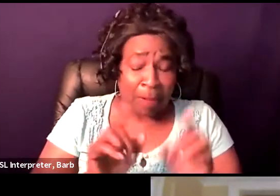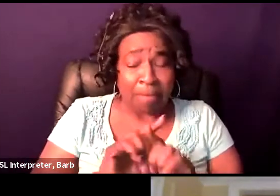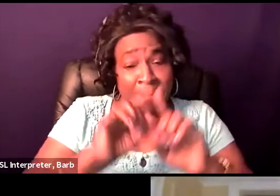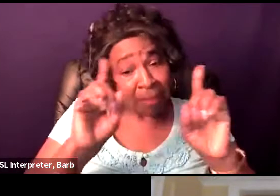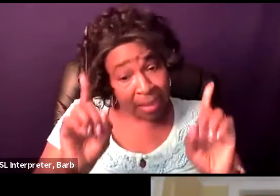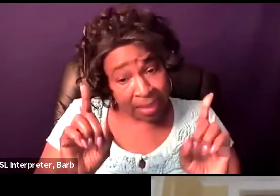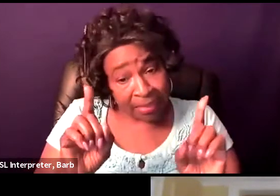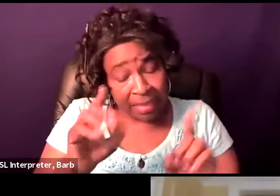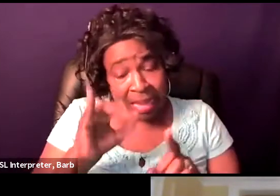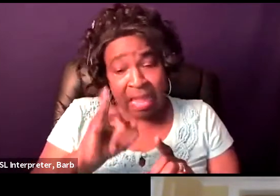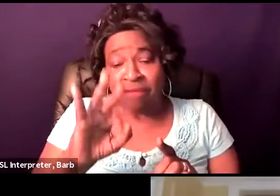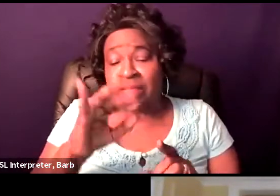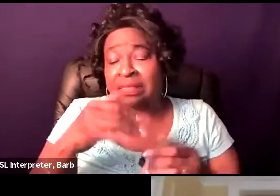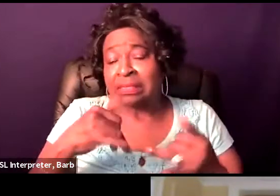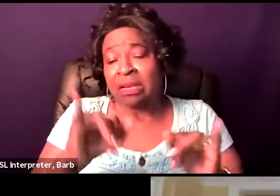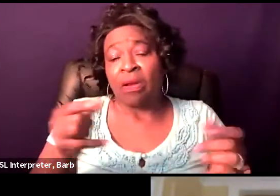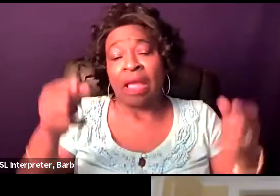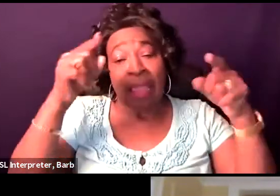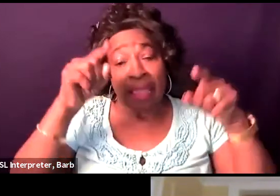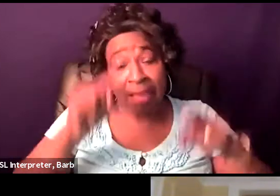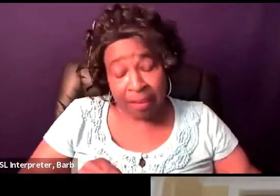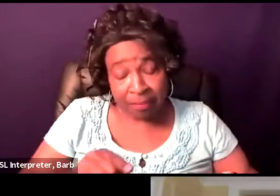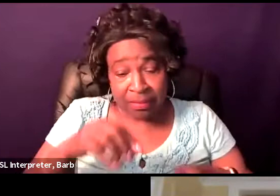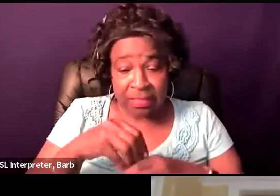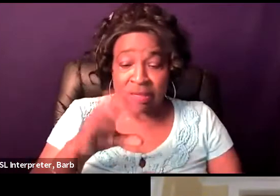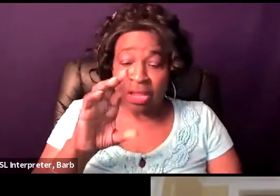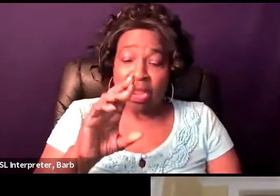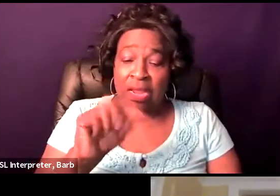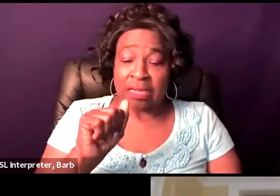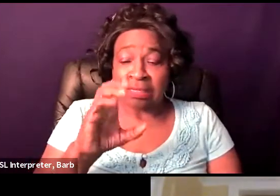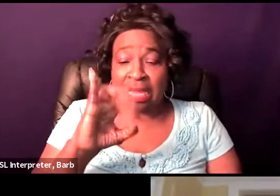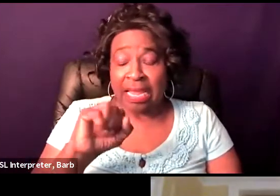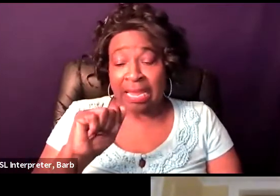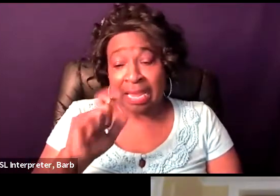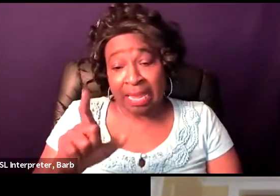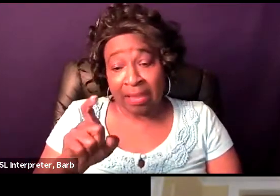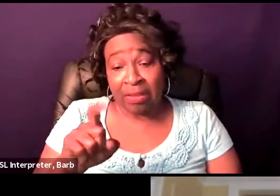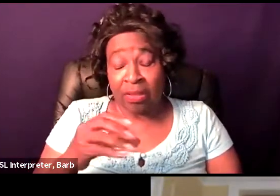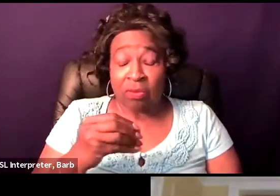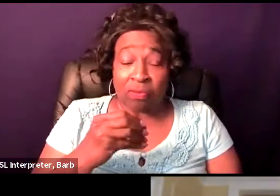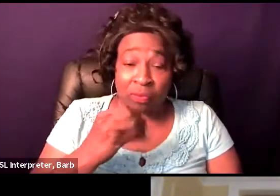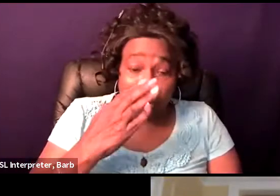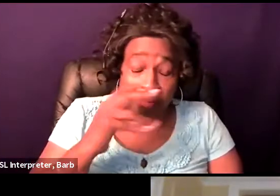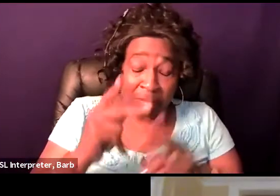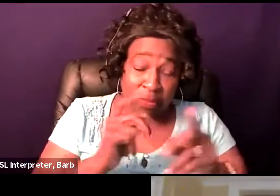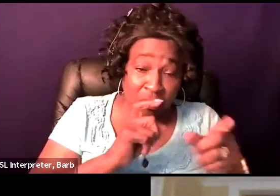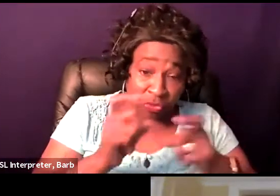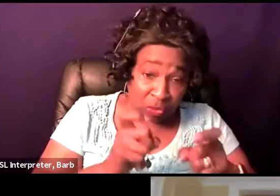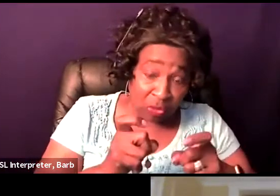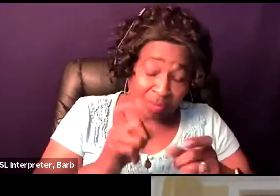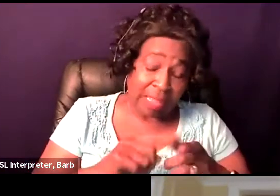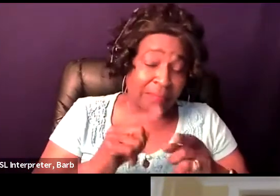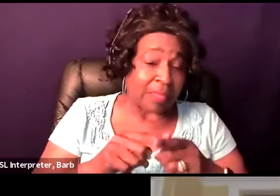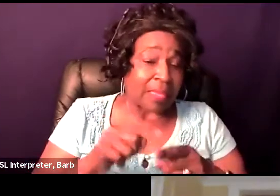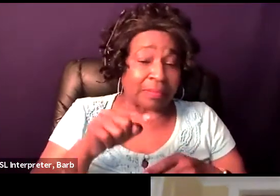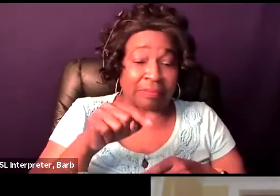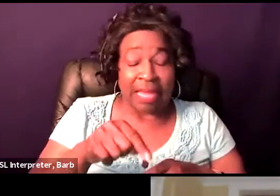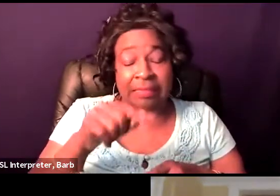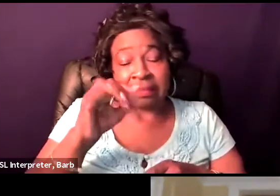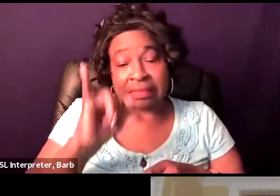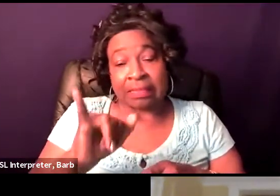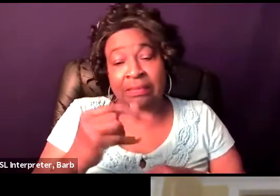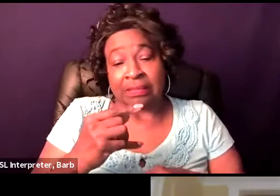it's still occurring in a context of racial capitalism, and that has to, still dictates what they